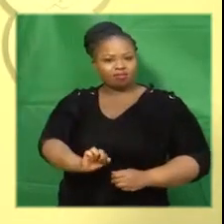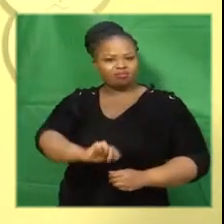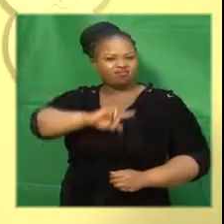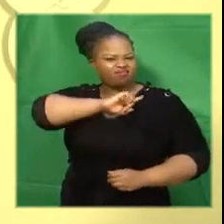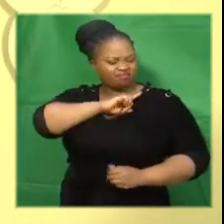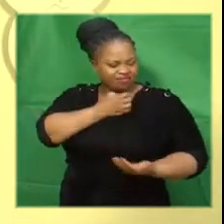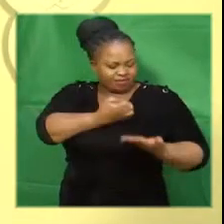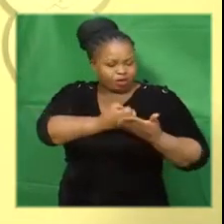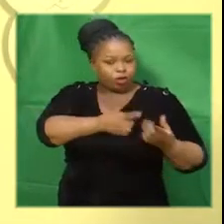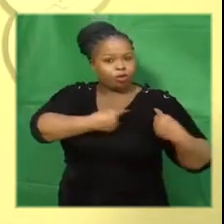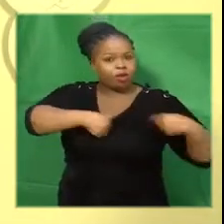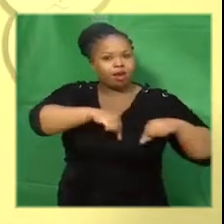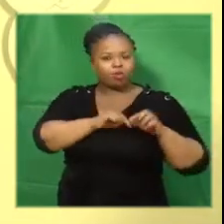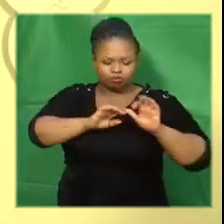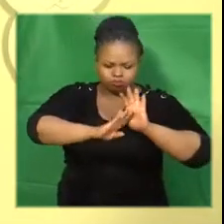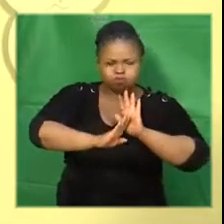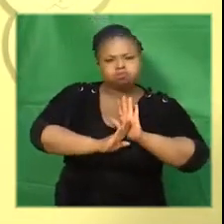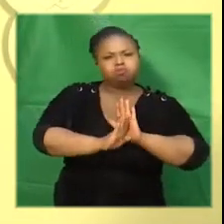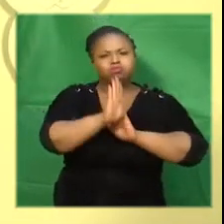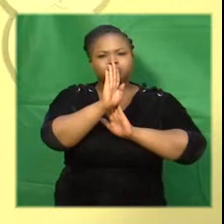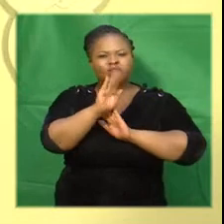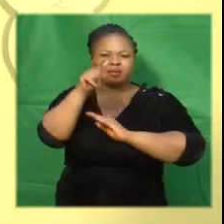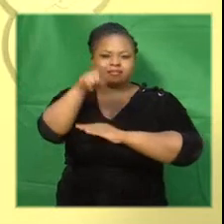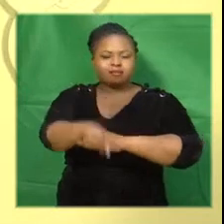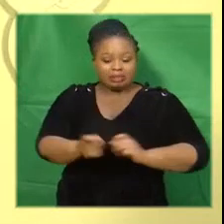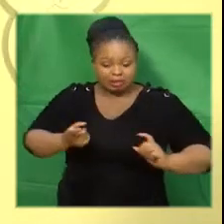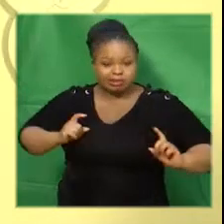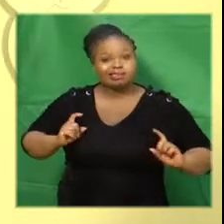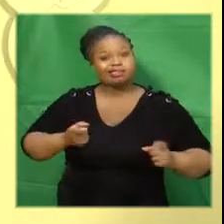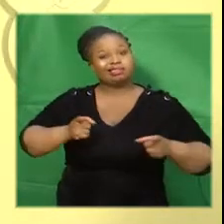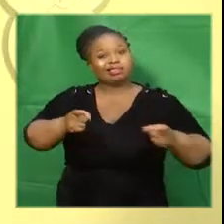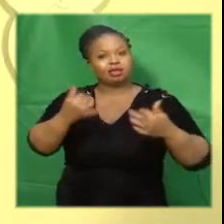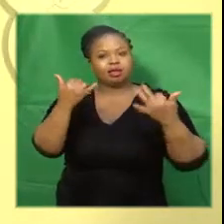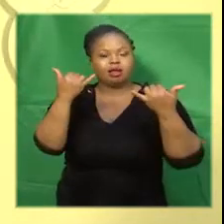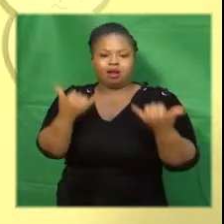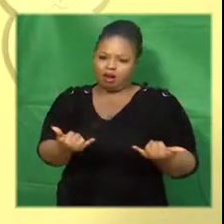economy and our society requires urgent